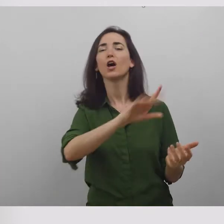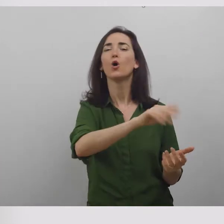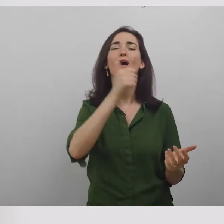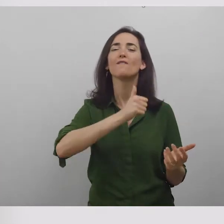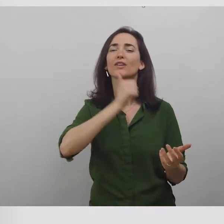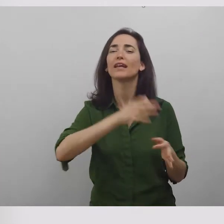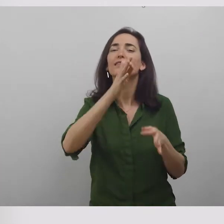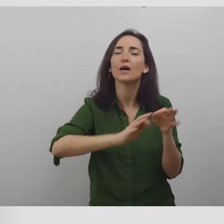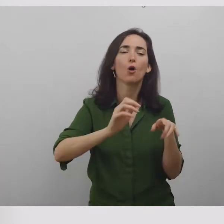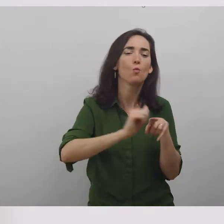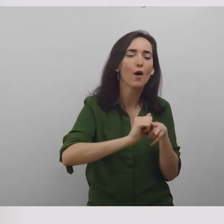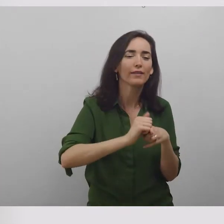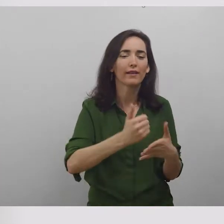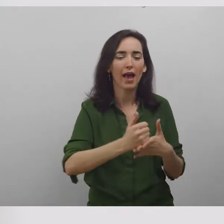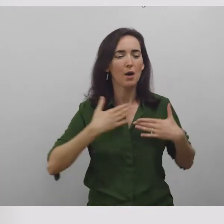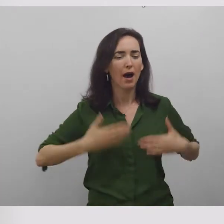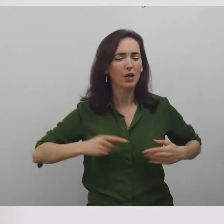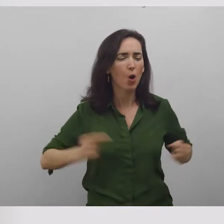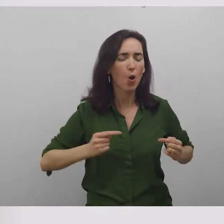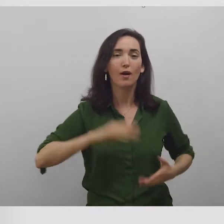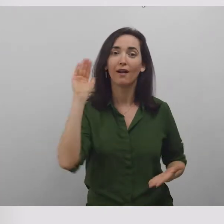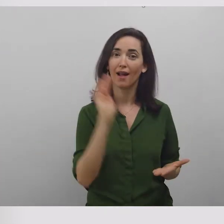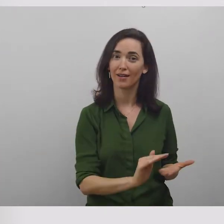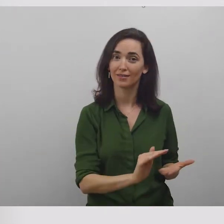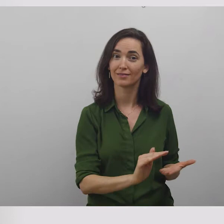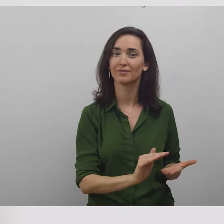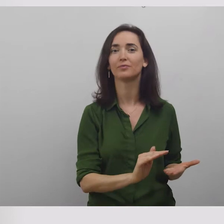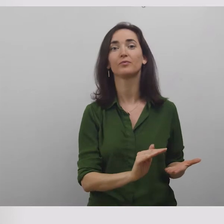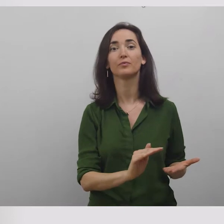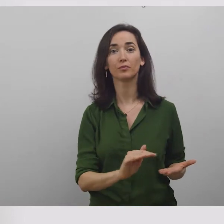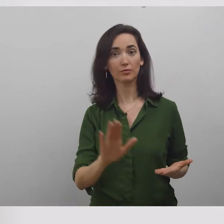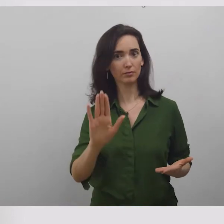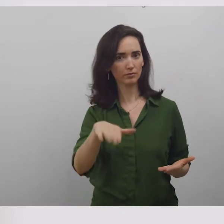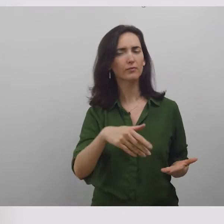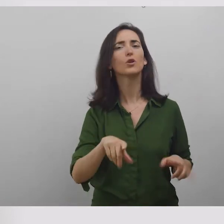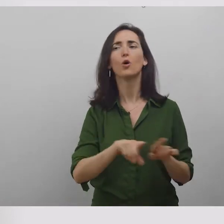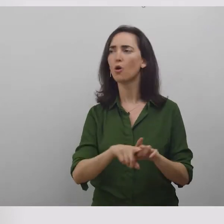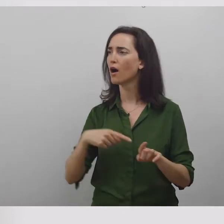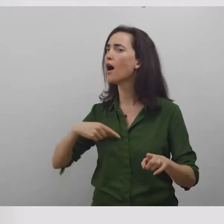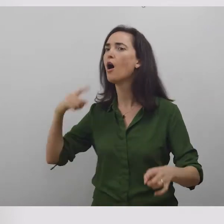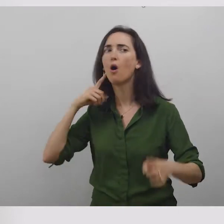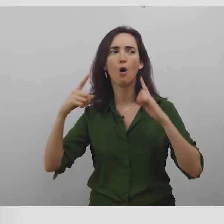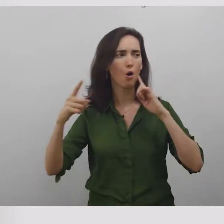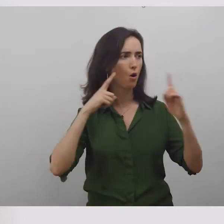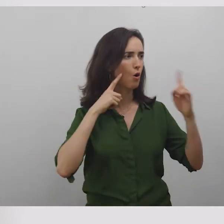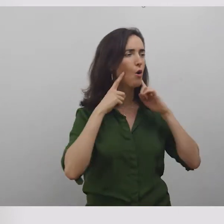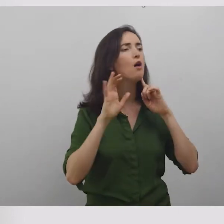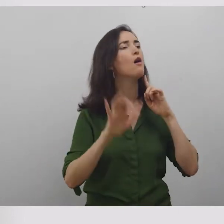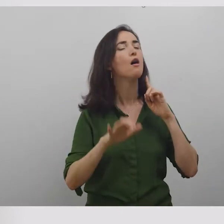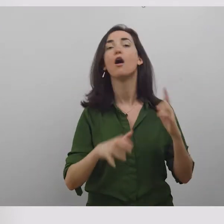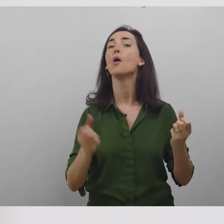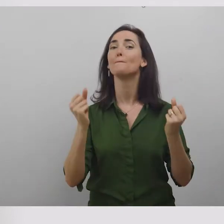some things that they can do on a daily basis to help combat some of the soreness. And I've heard that also it's